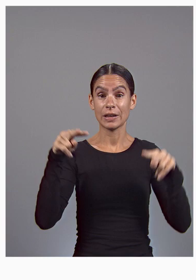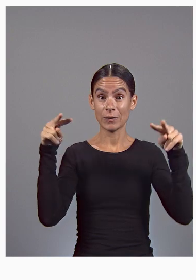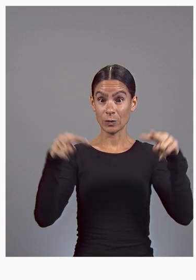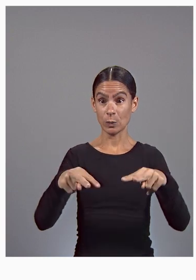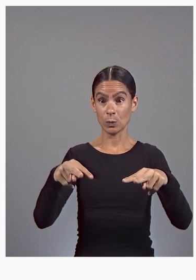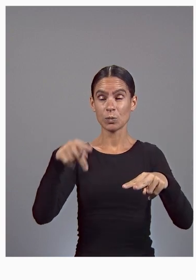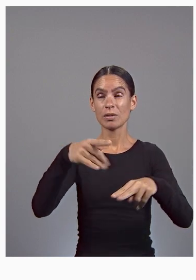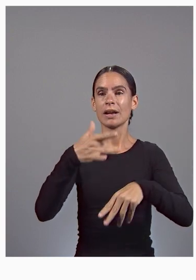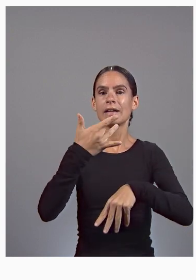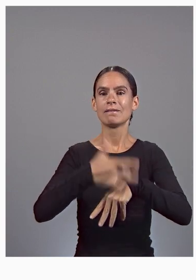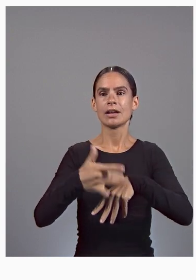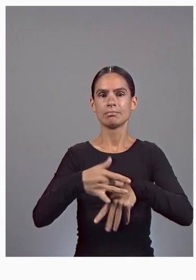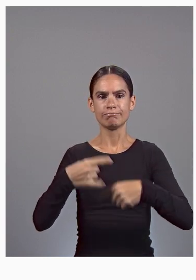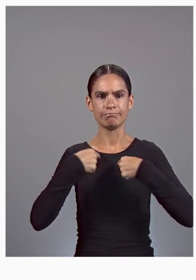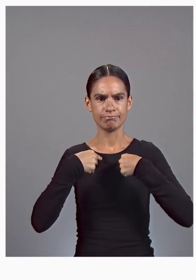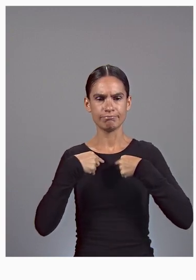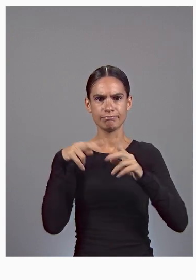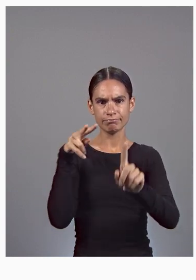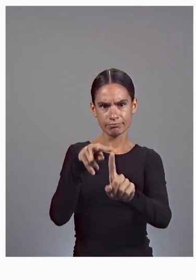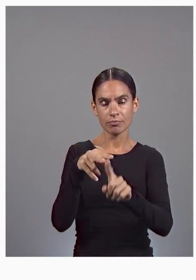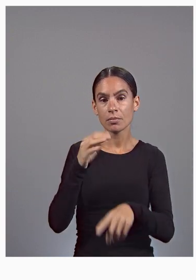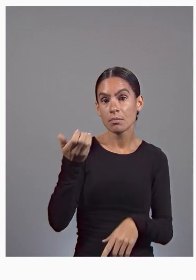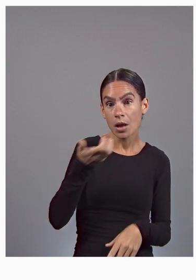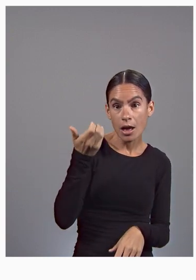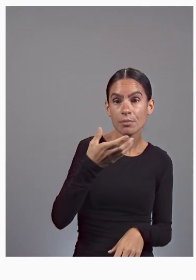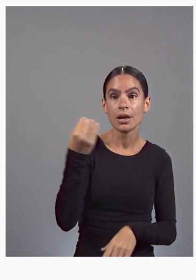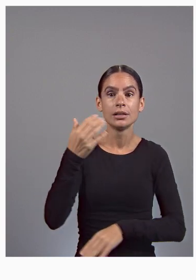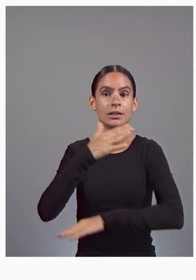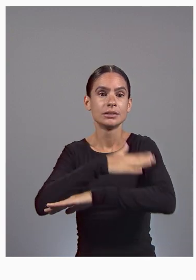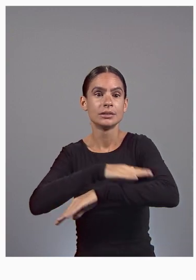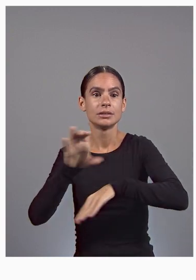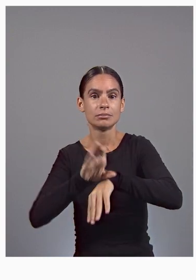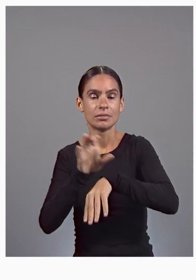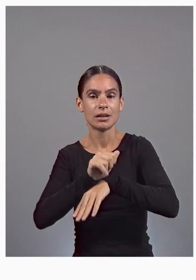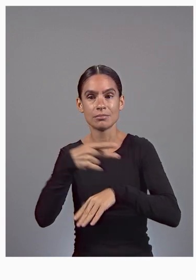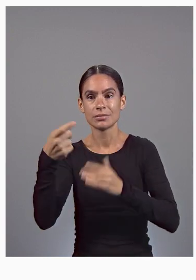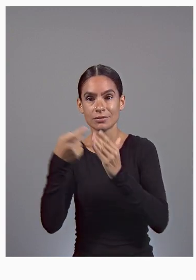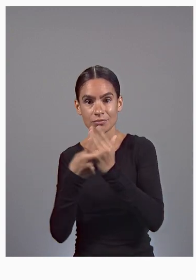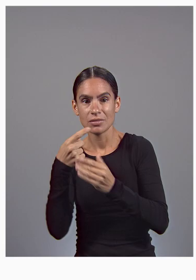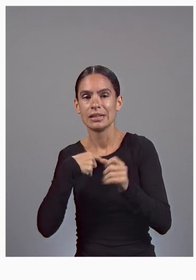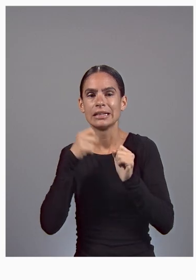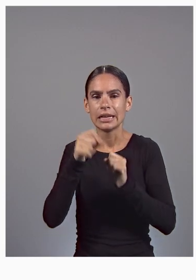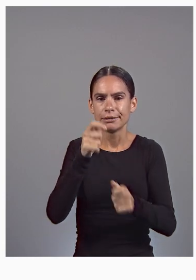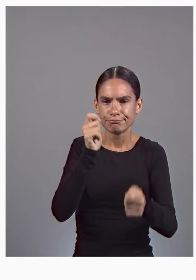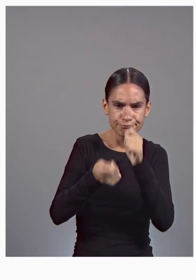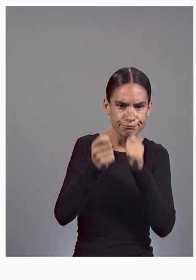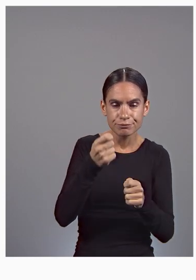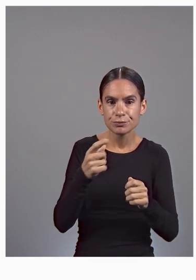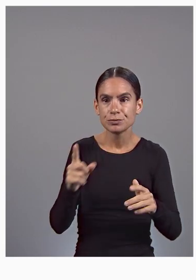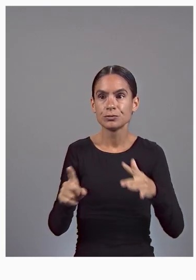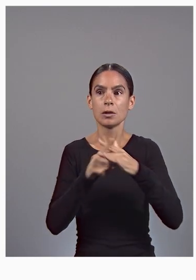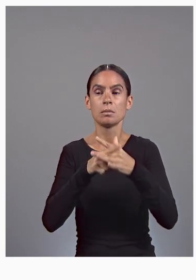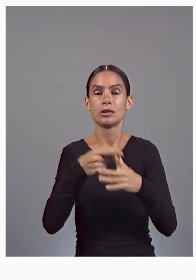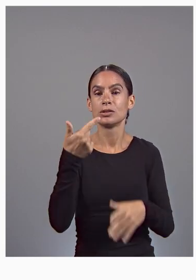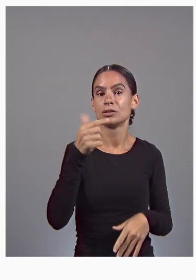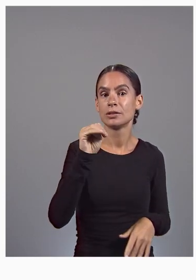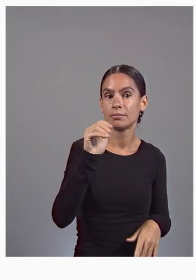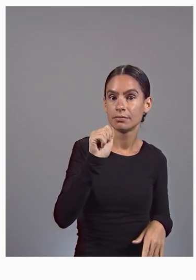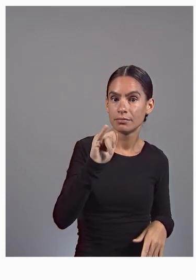and desktop apps by default, and I can also configure them to show up in Gmail and chat, meeting my users where they